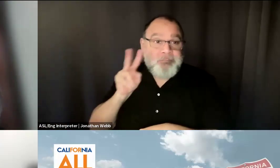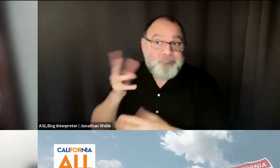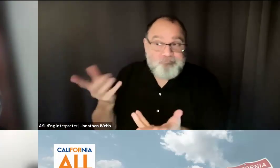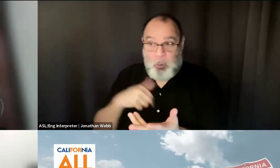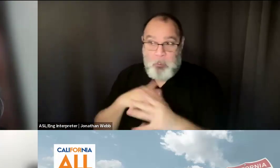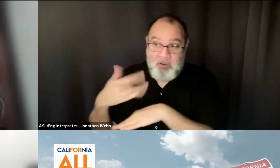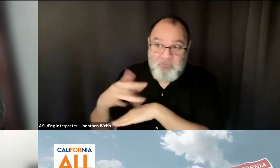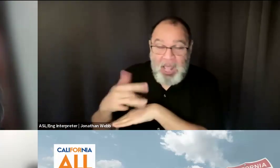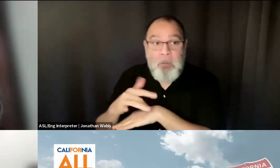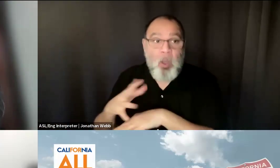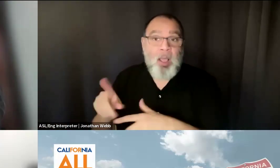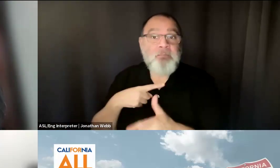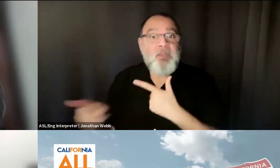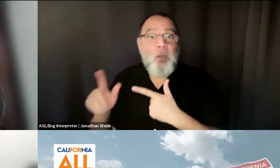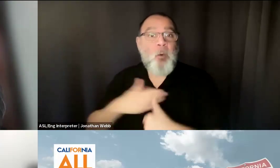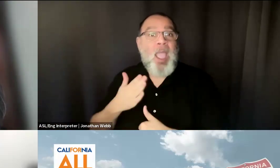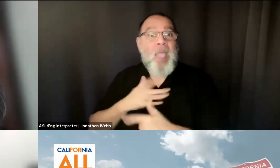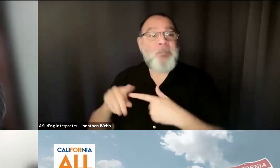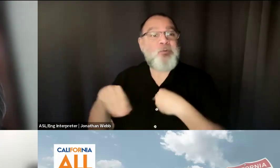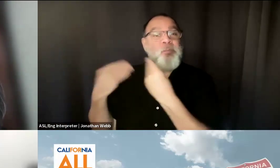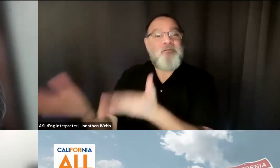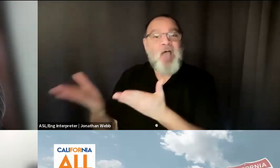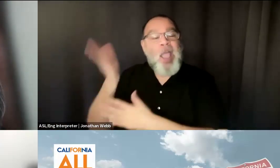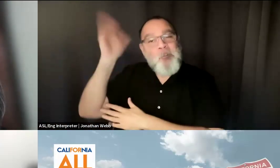happy to provide presentations.